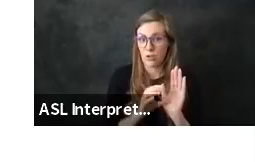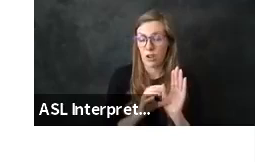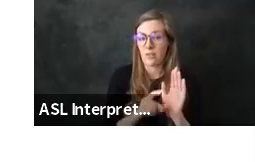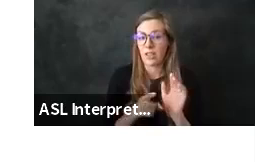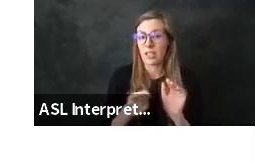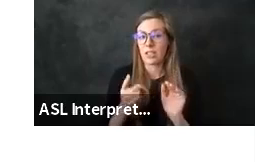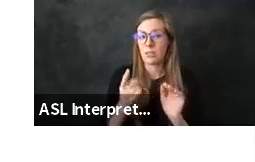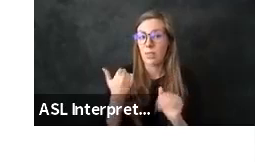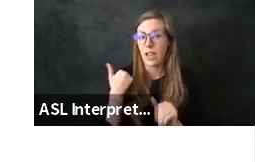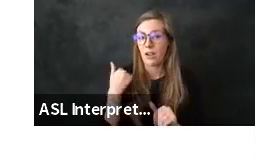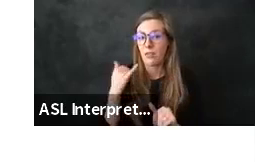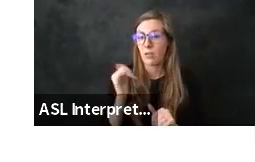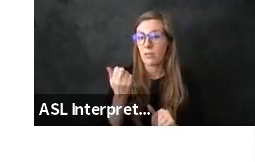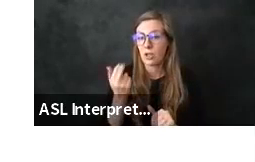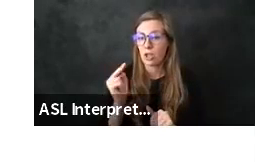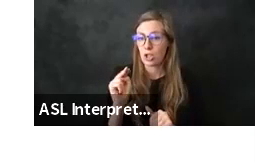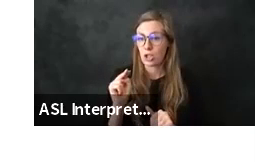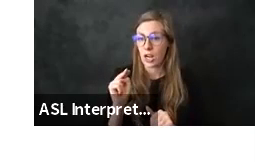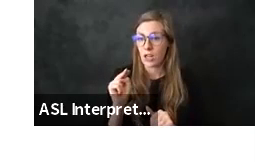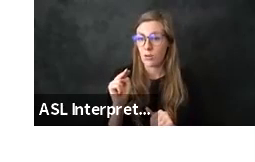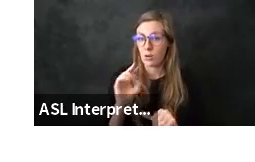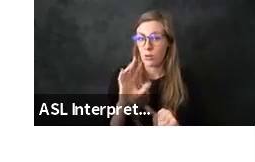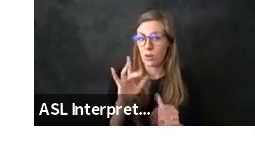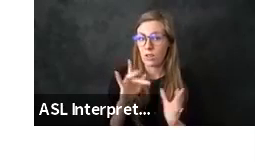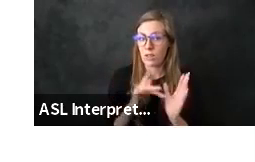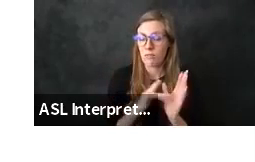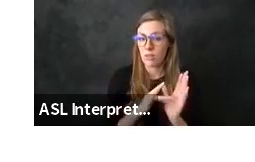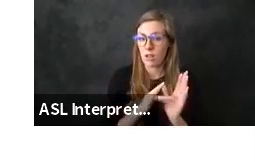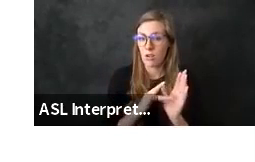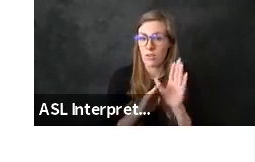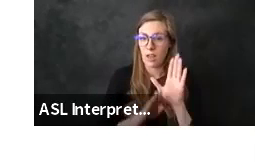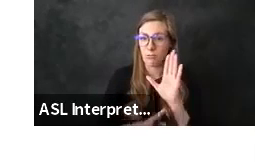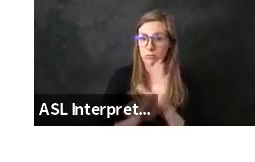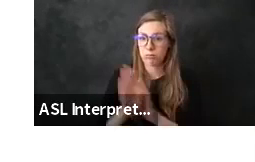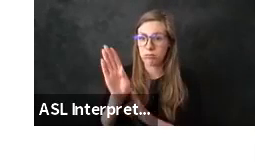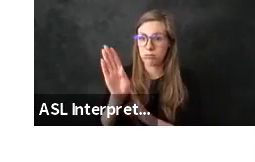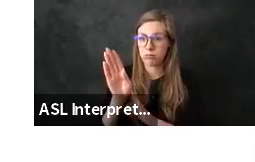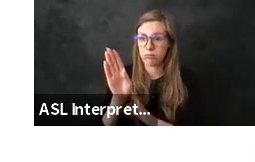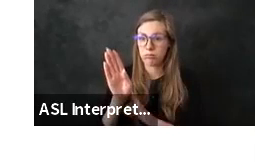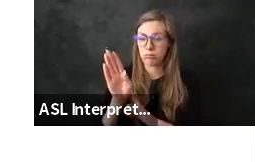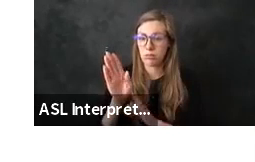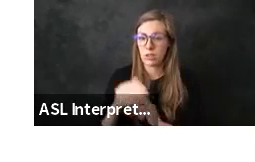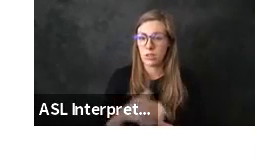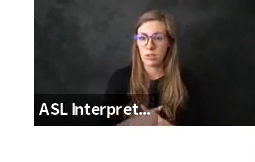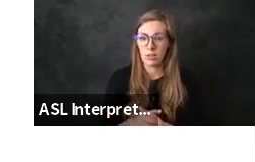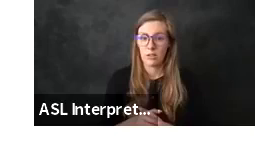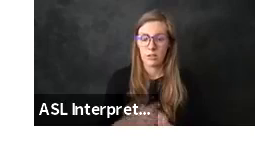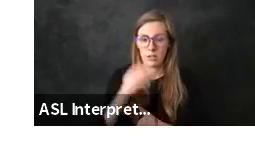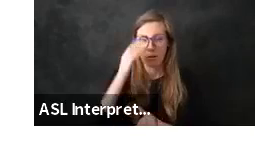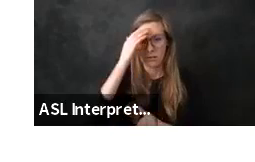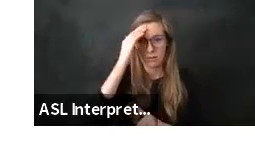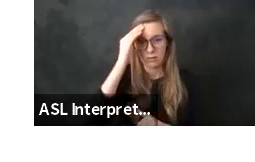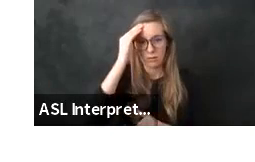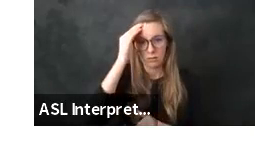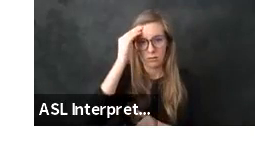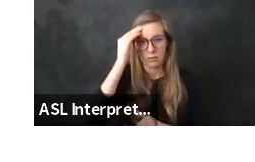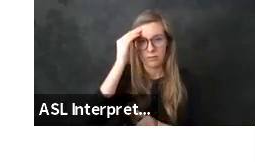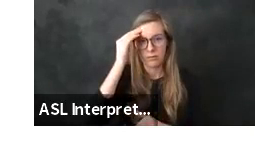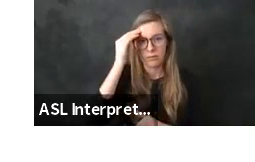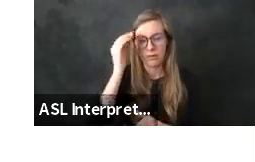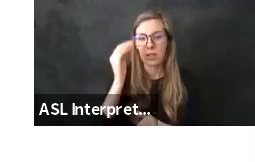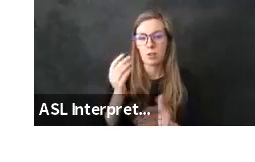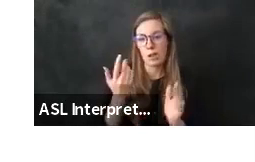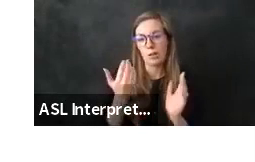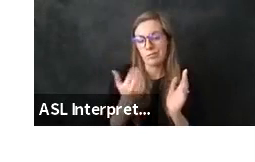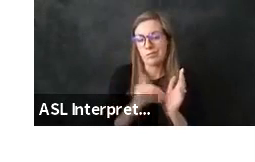of this year when we were in the middle of that large surge and where we are today. And you can see we're heading back to the same levels